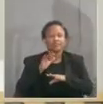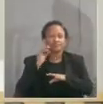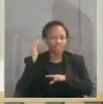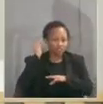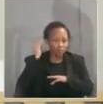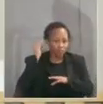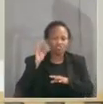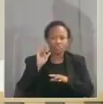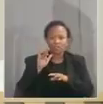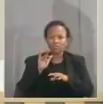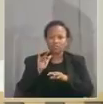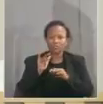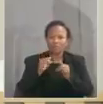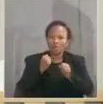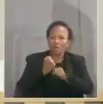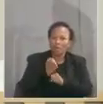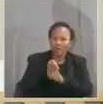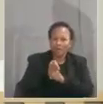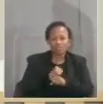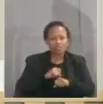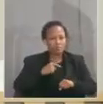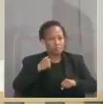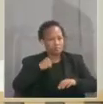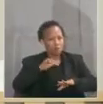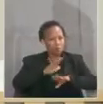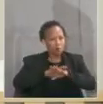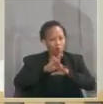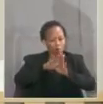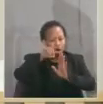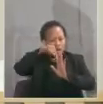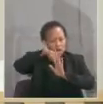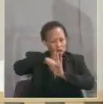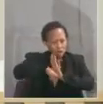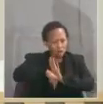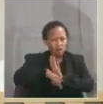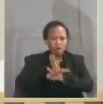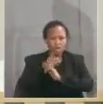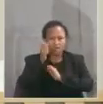operations, I've gained in-depth understanding of